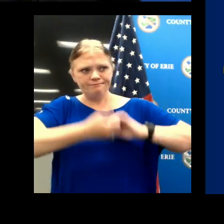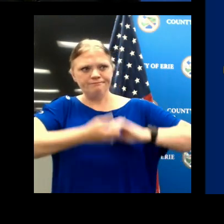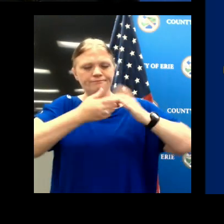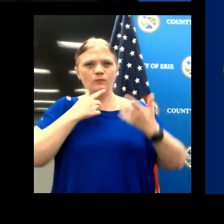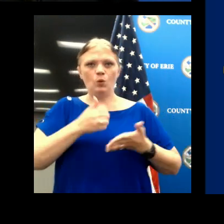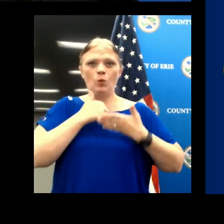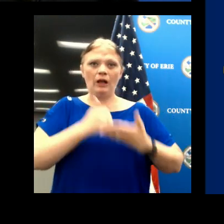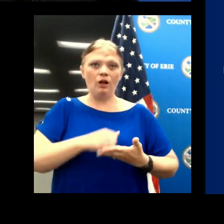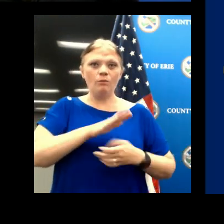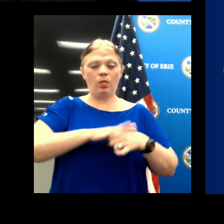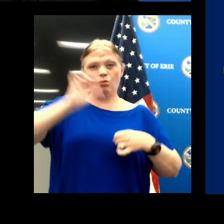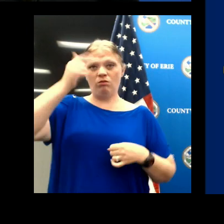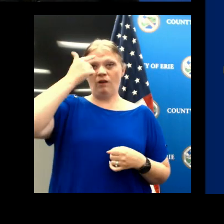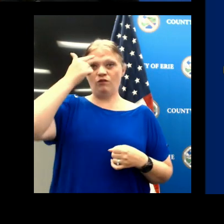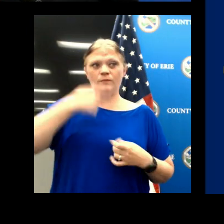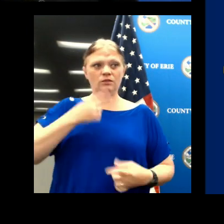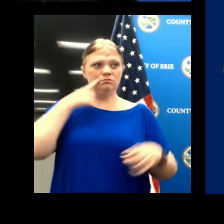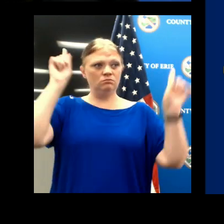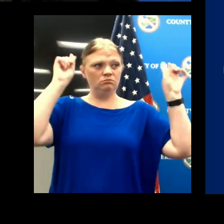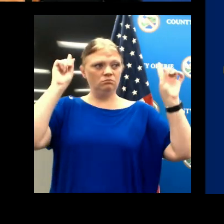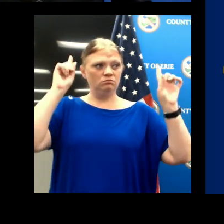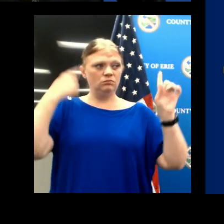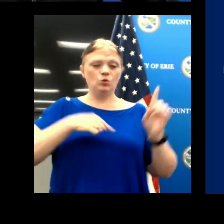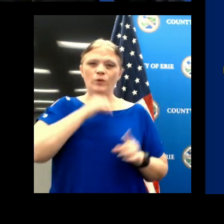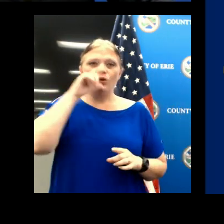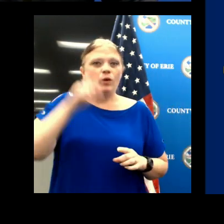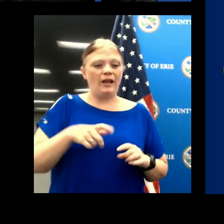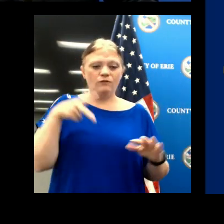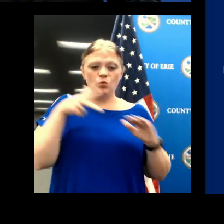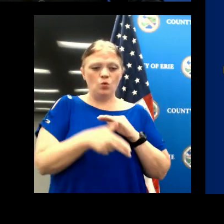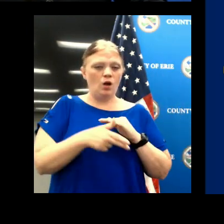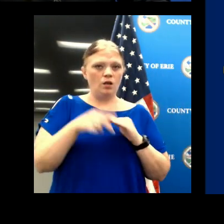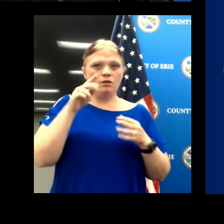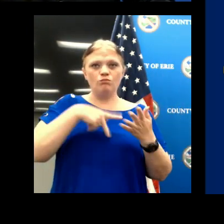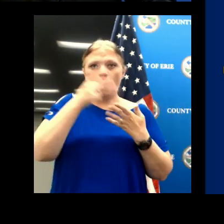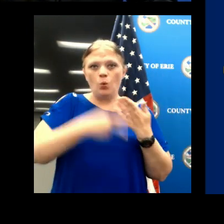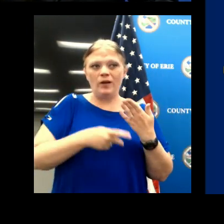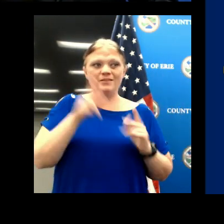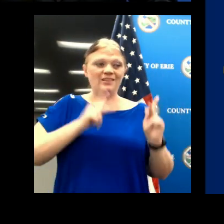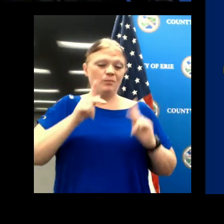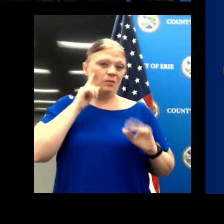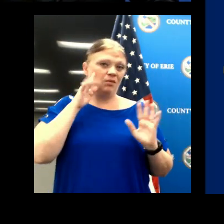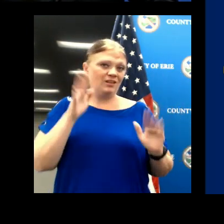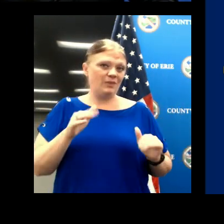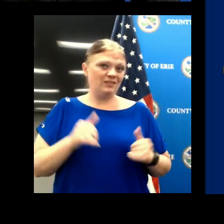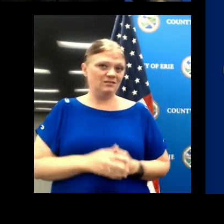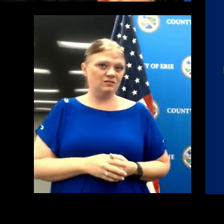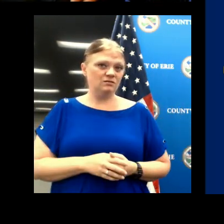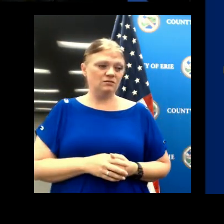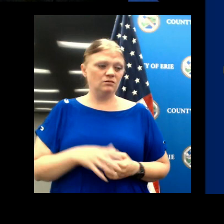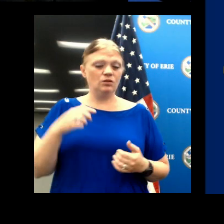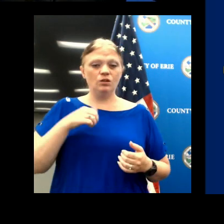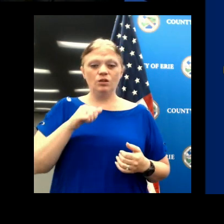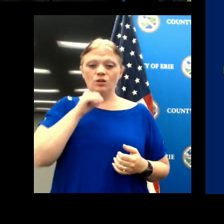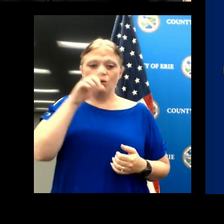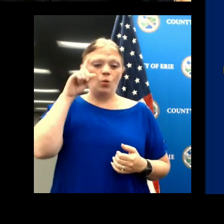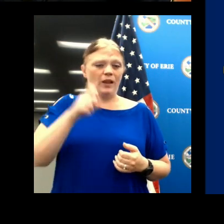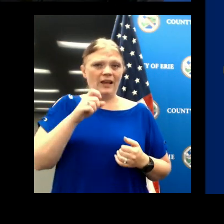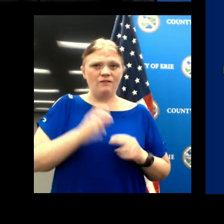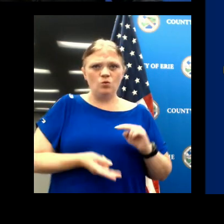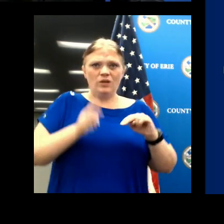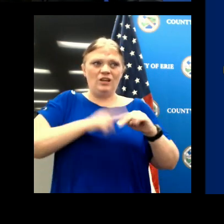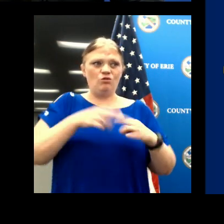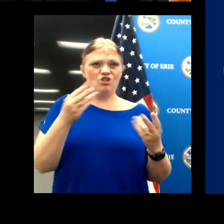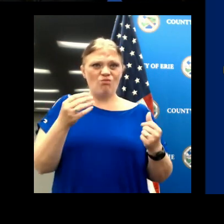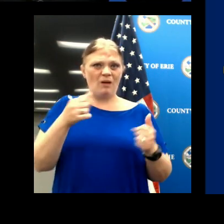governments get through this so that we do not have to cut needed programs that the public expects, so that we do not have to raise your property taxes